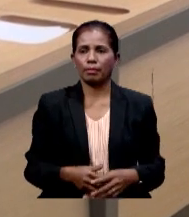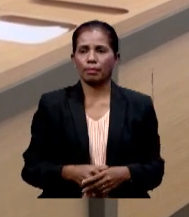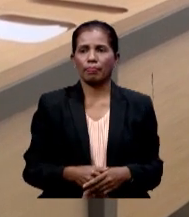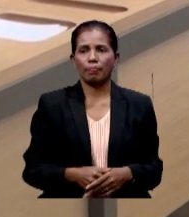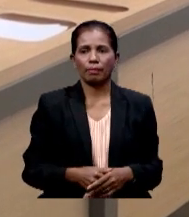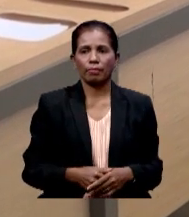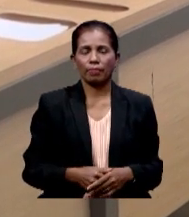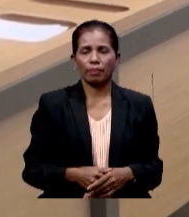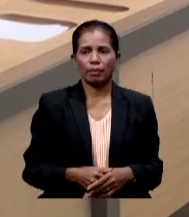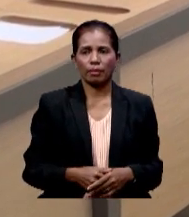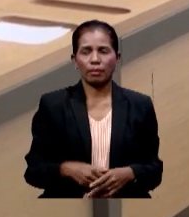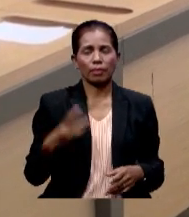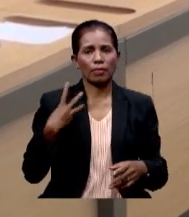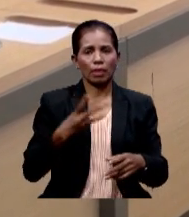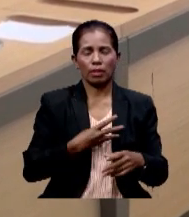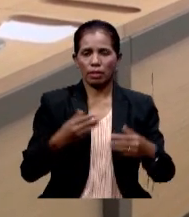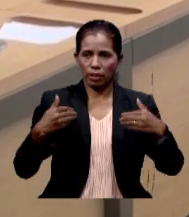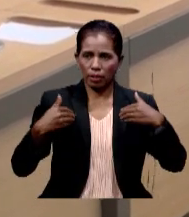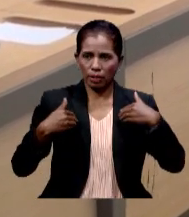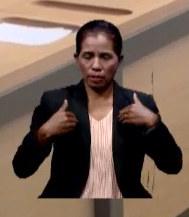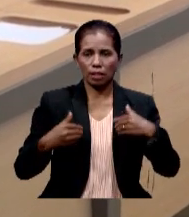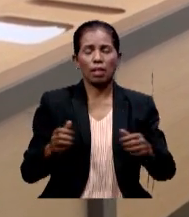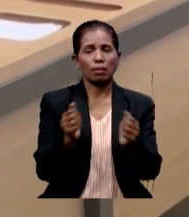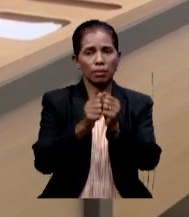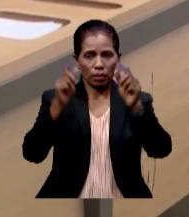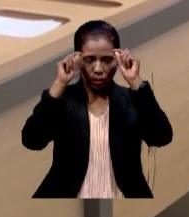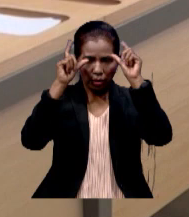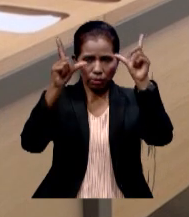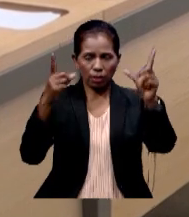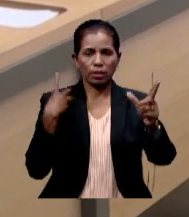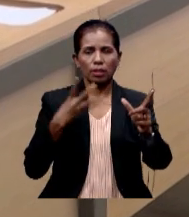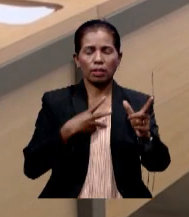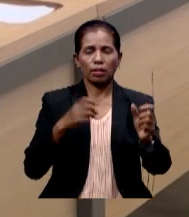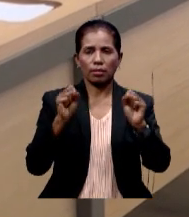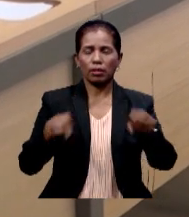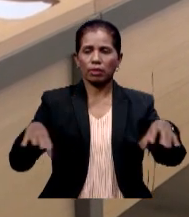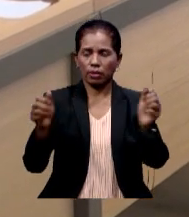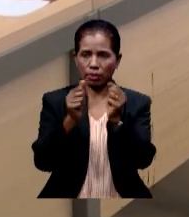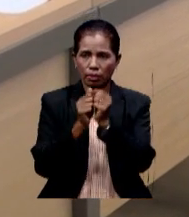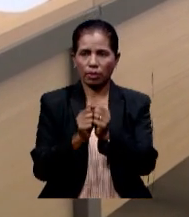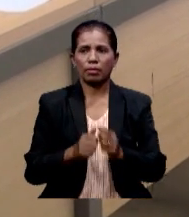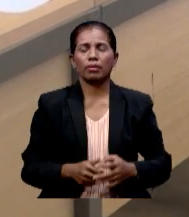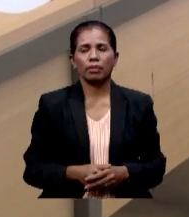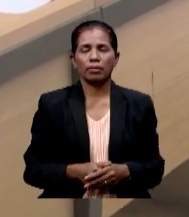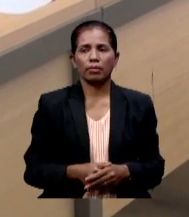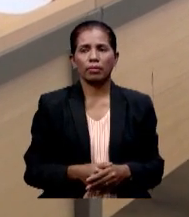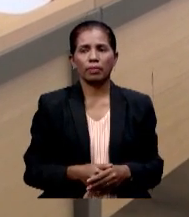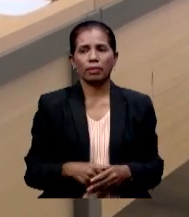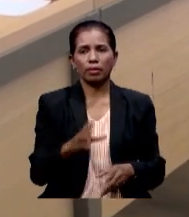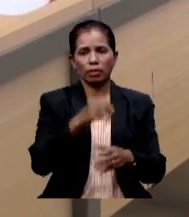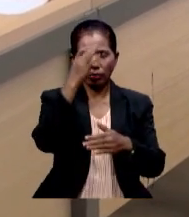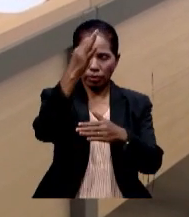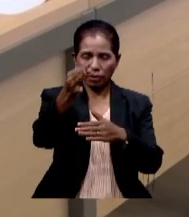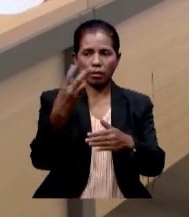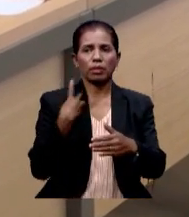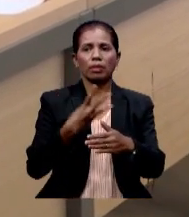Although geographically far from each other, Brazil and Timor-Leste have a close relationship. We share a common heritage and official language,